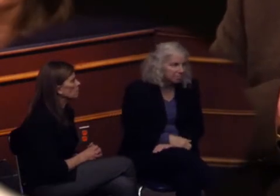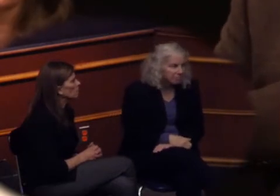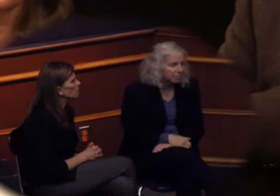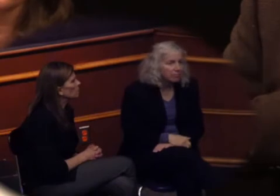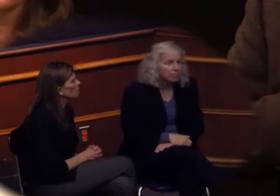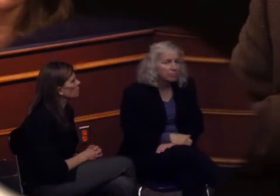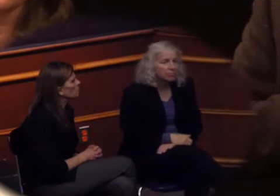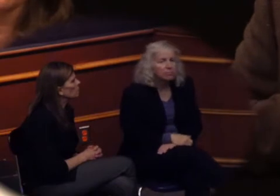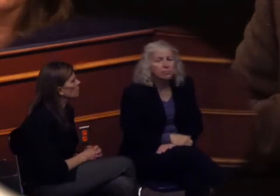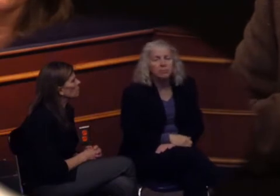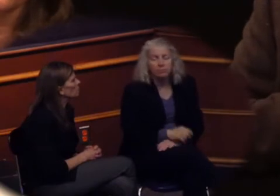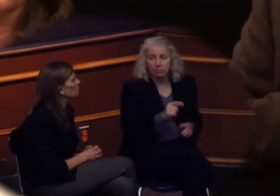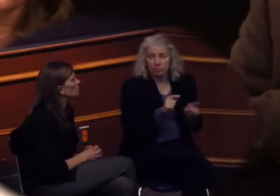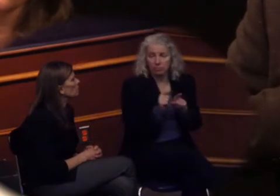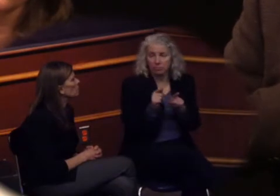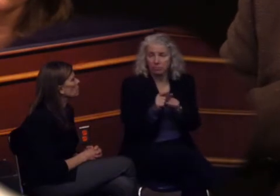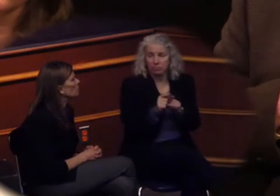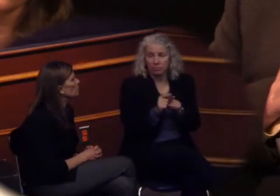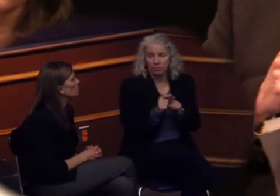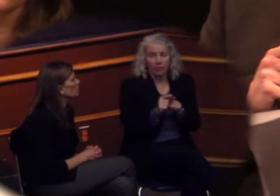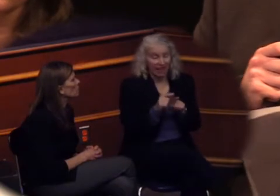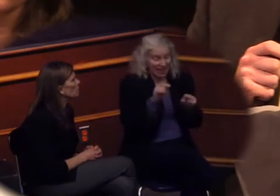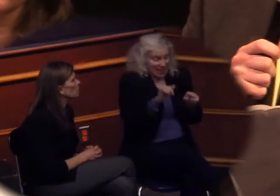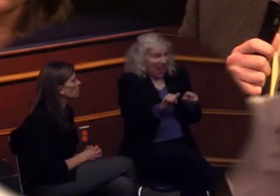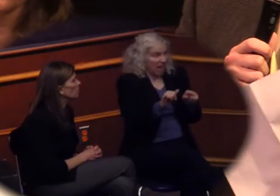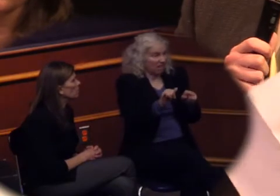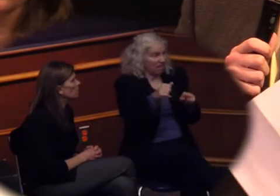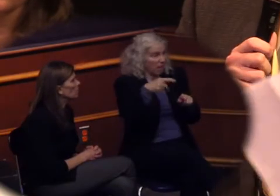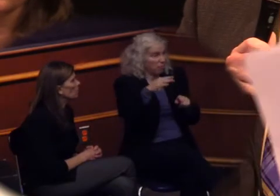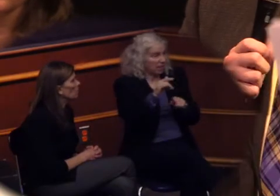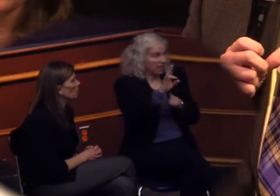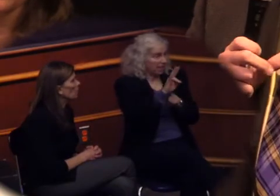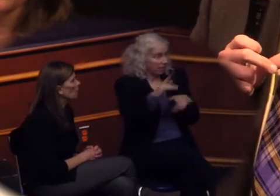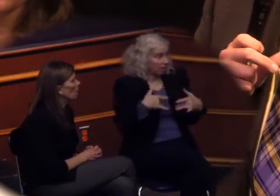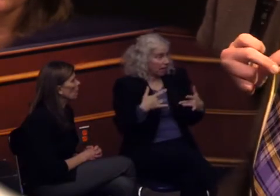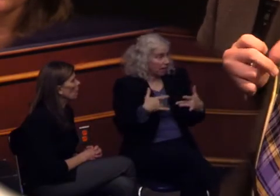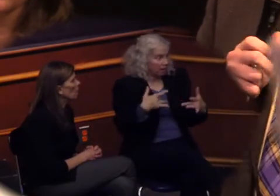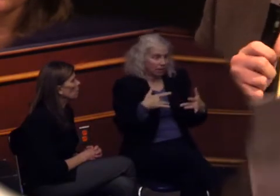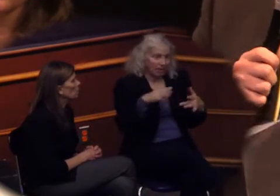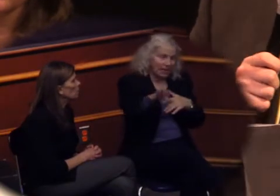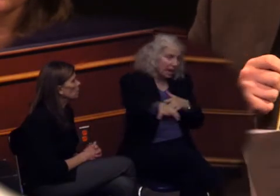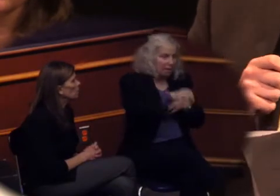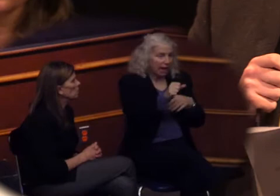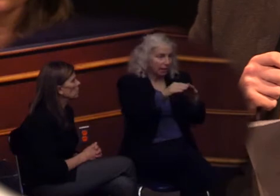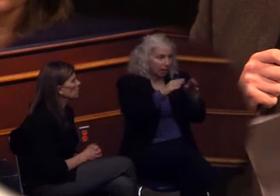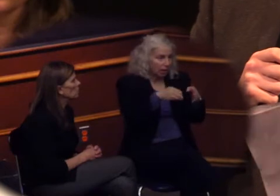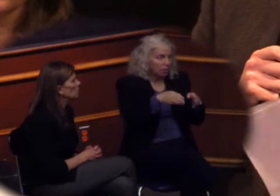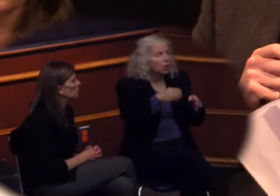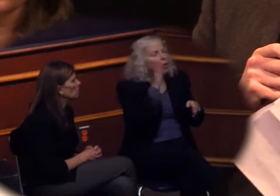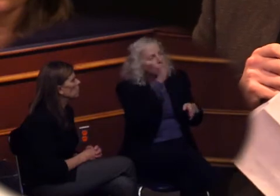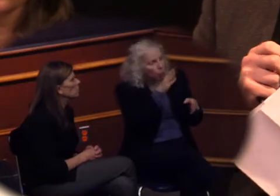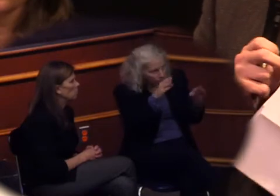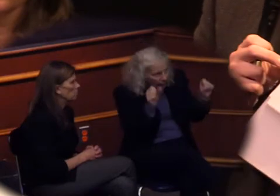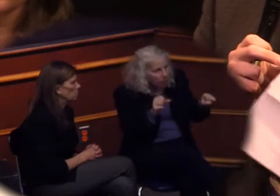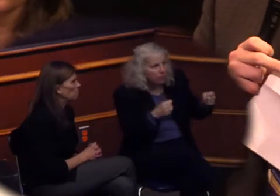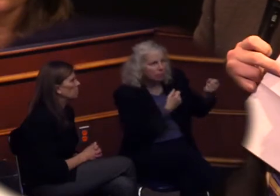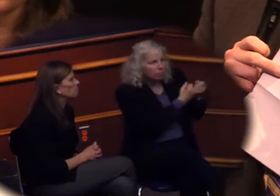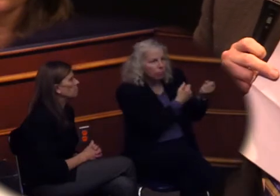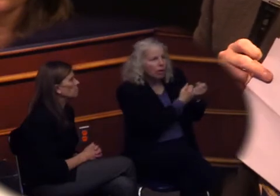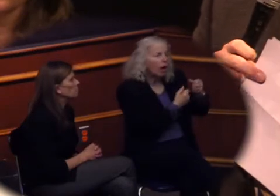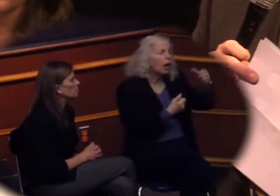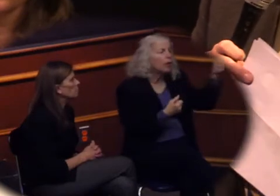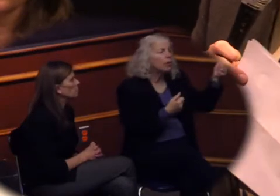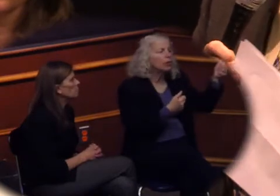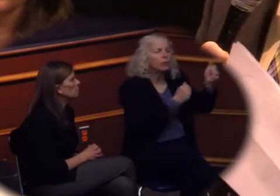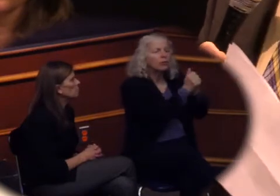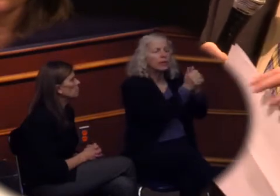In addition to that, you will learn at the Take Back the House Summit that there's a lot of races we can help that are out of state that we